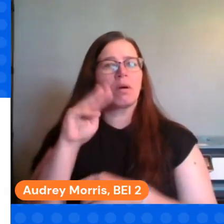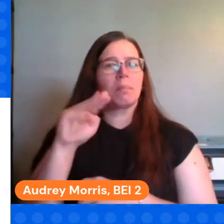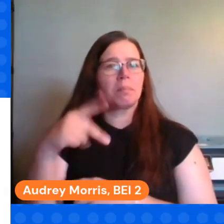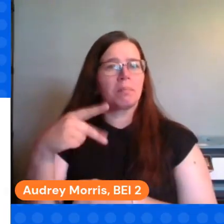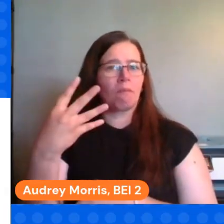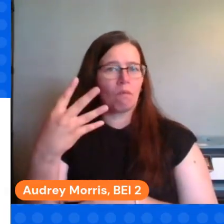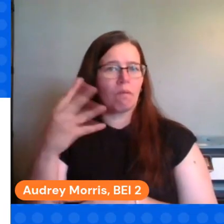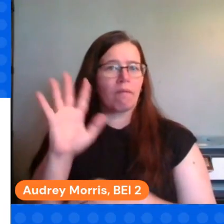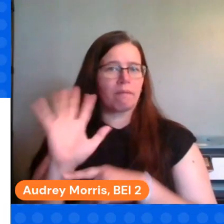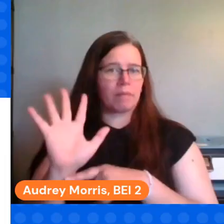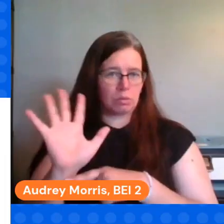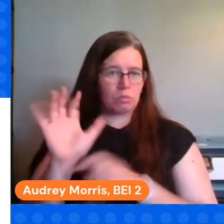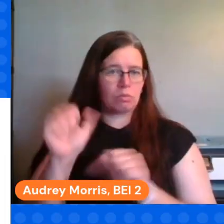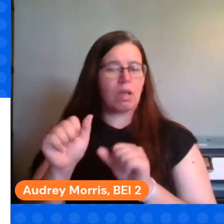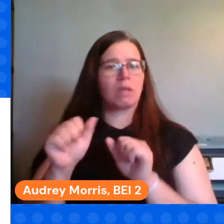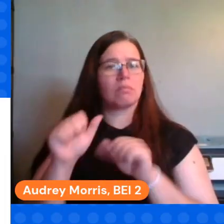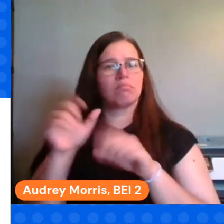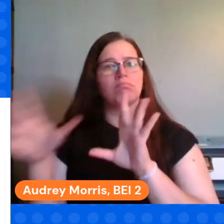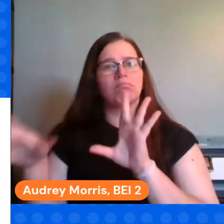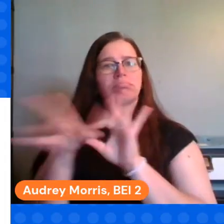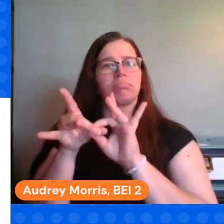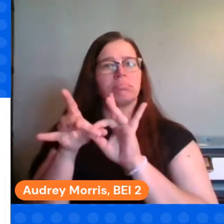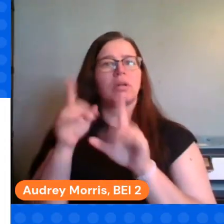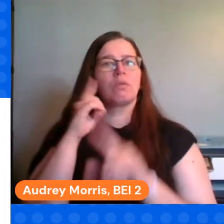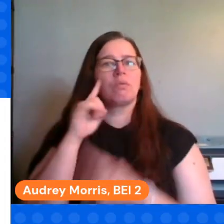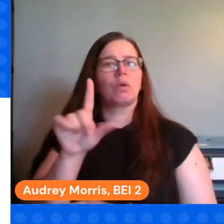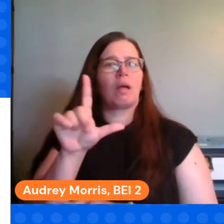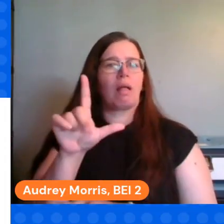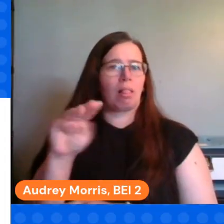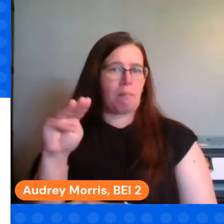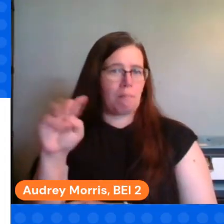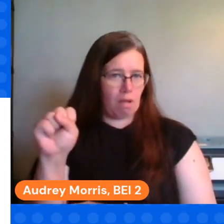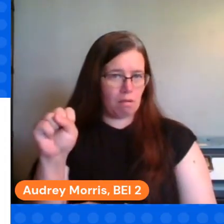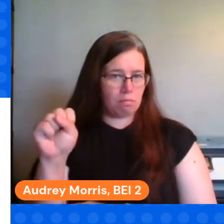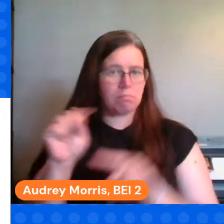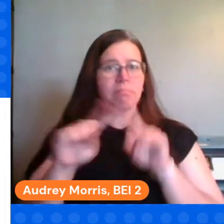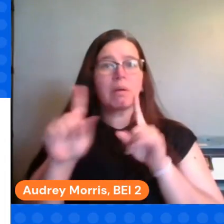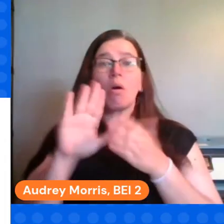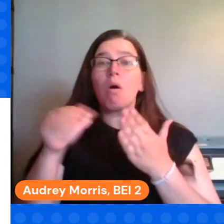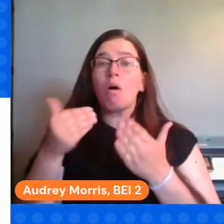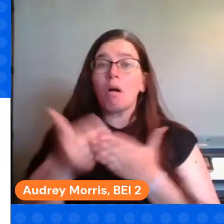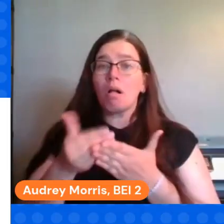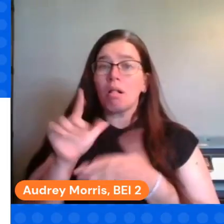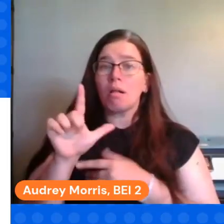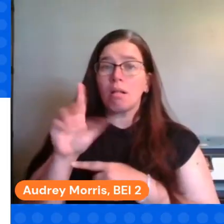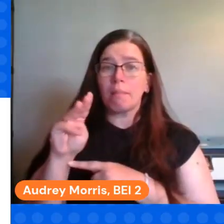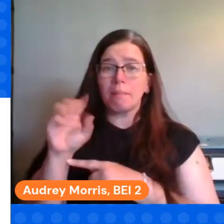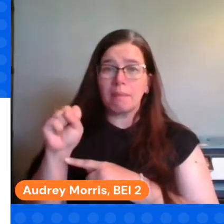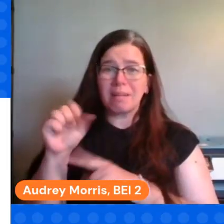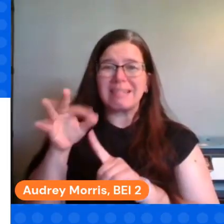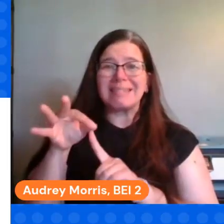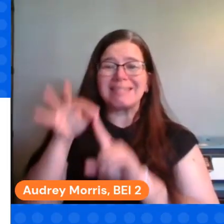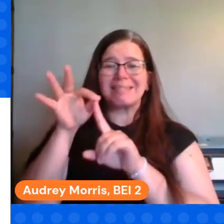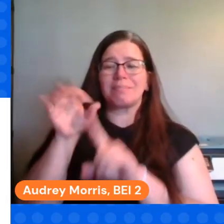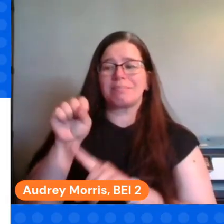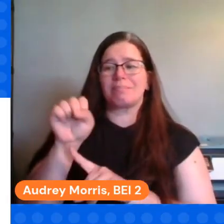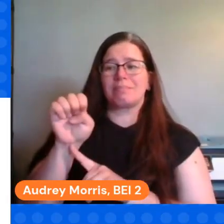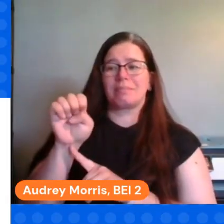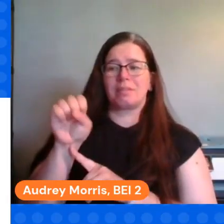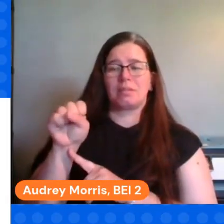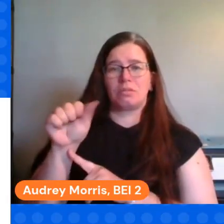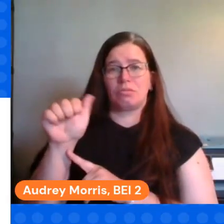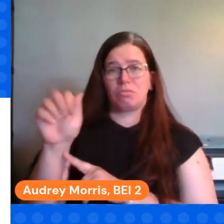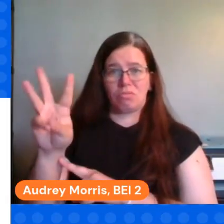way to attach your project into an LMS. But all of the LMSs that we've discovered, except for Seesaw at this point, Seesaw only